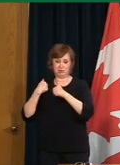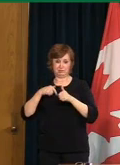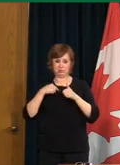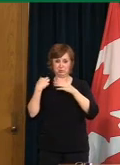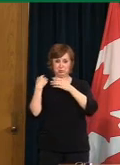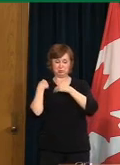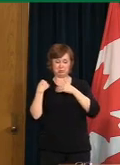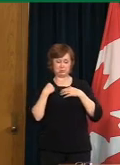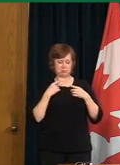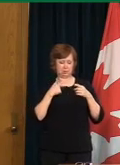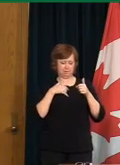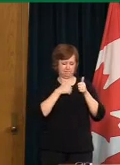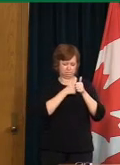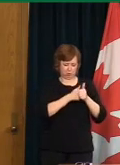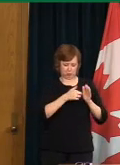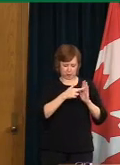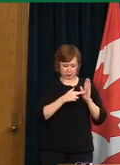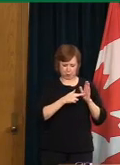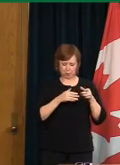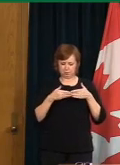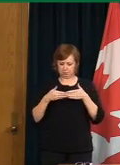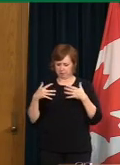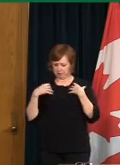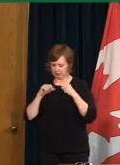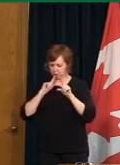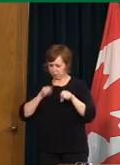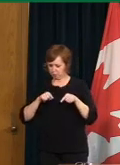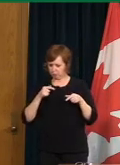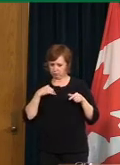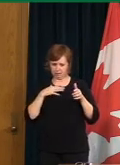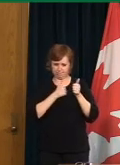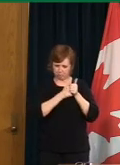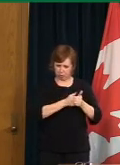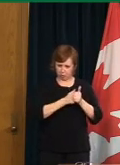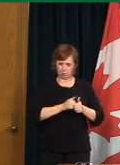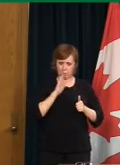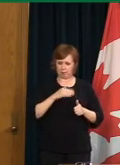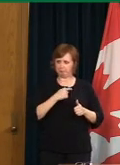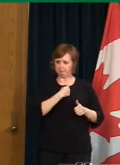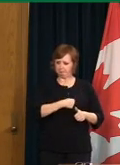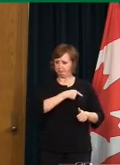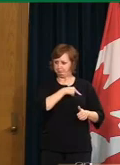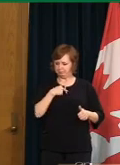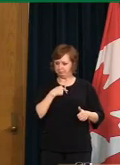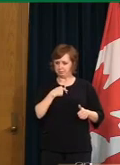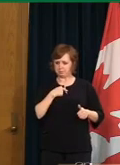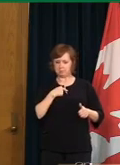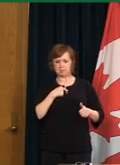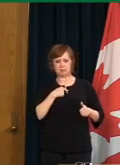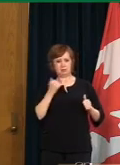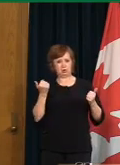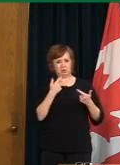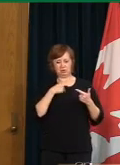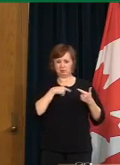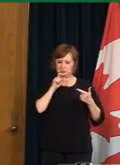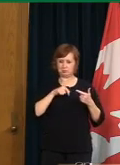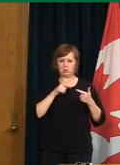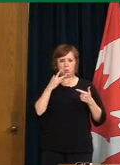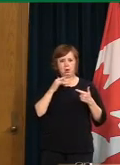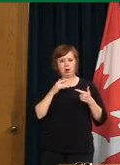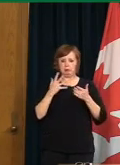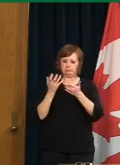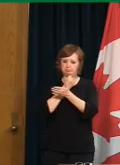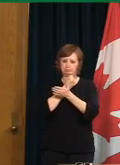been put in place. This is a hope that we can get to by Christmas time, is maybe we can have some allowable visits, yes,